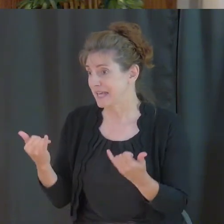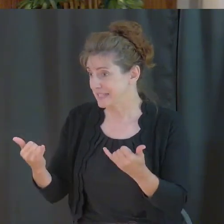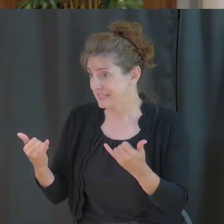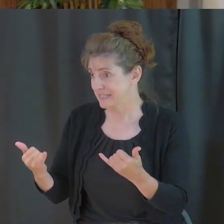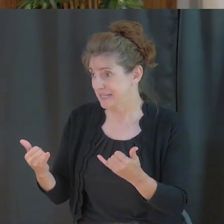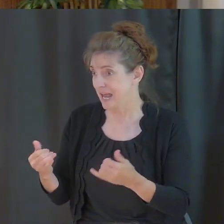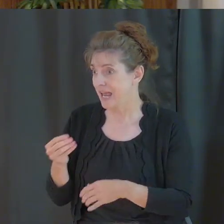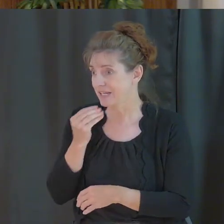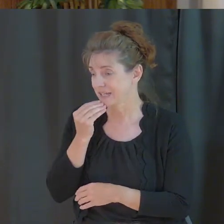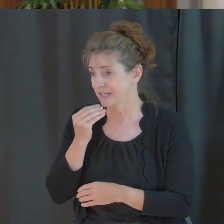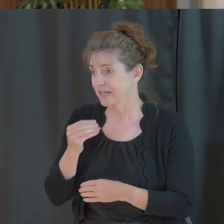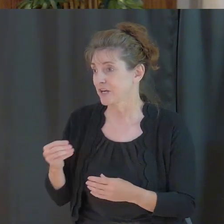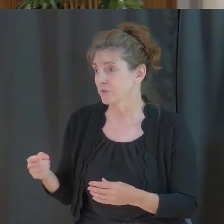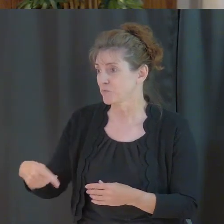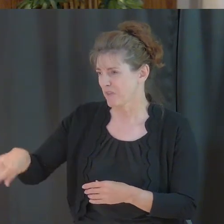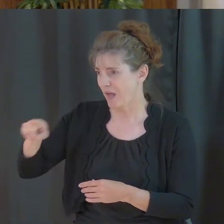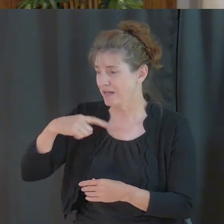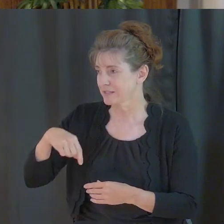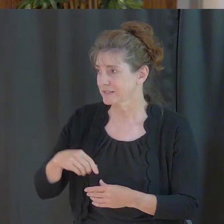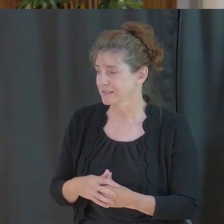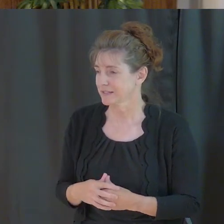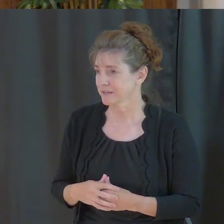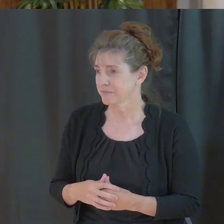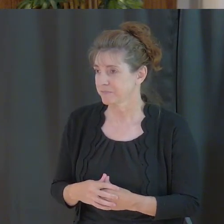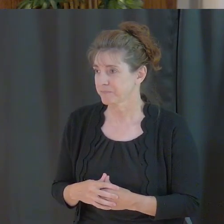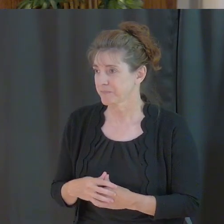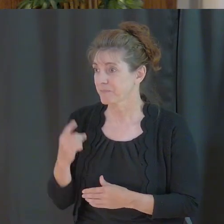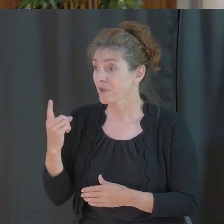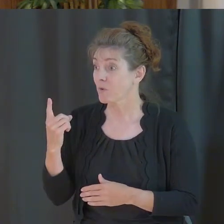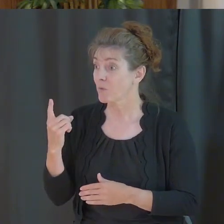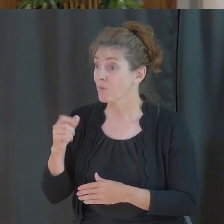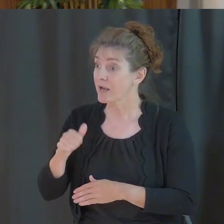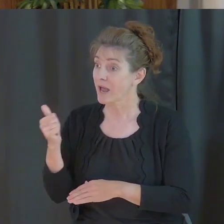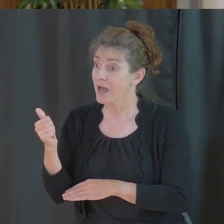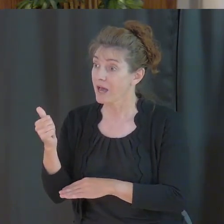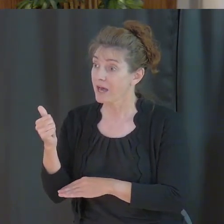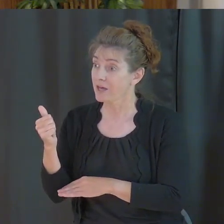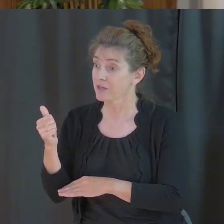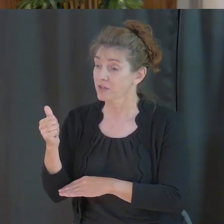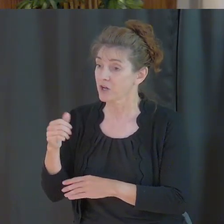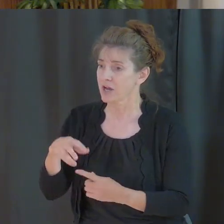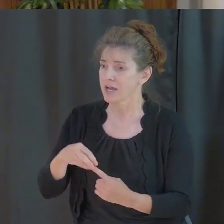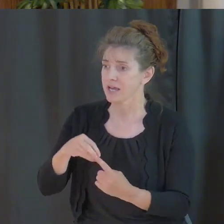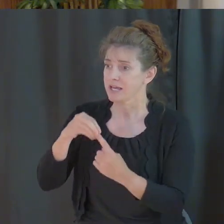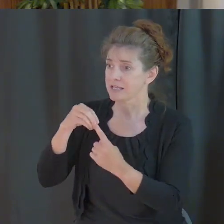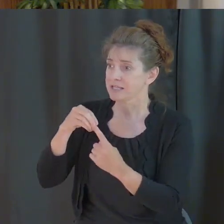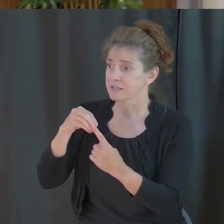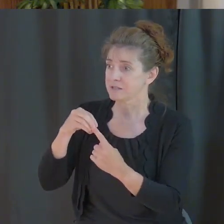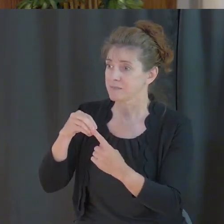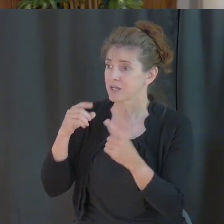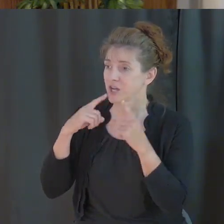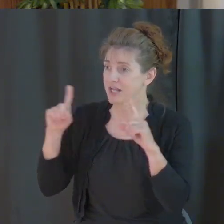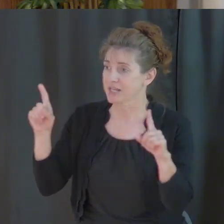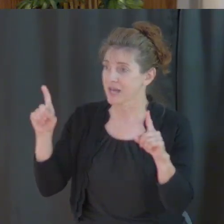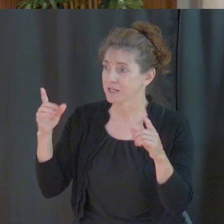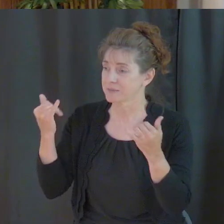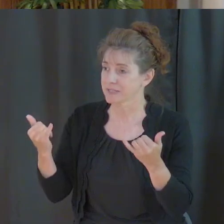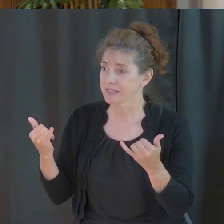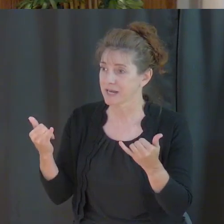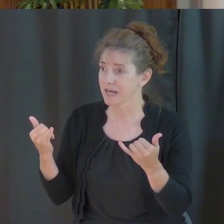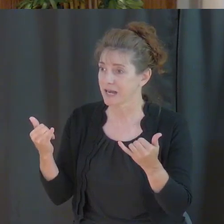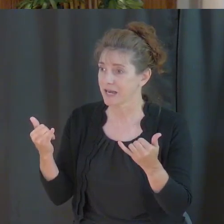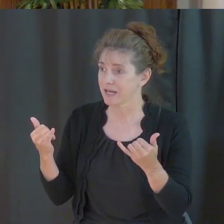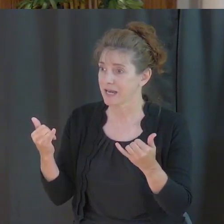I think only one other special announcement today, and that is there's going to be